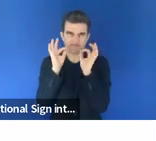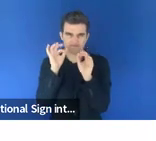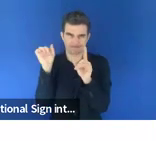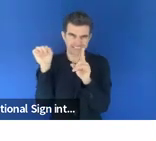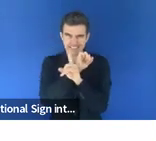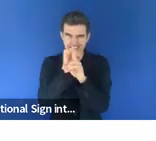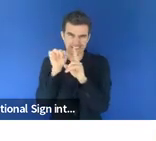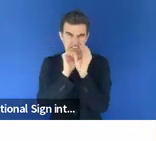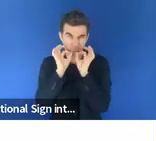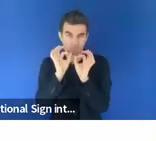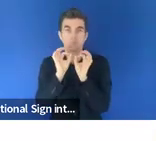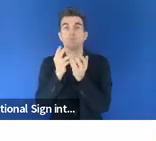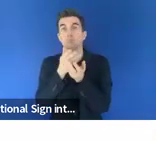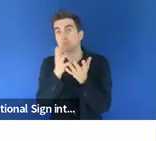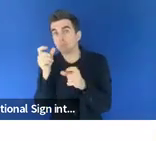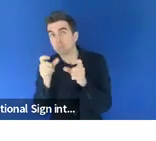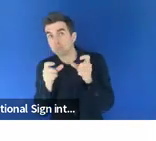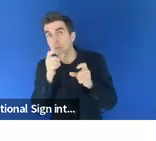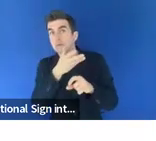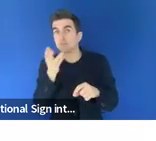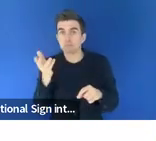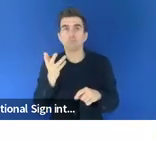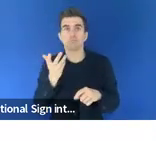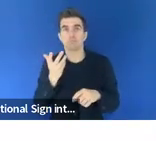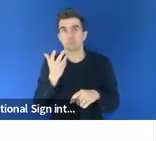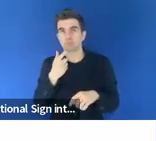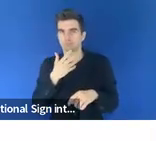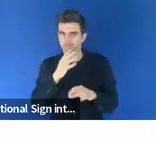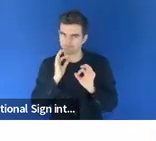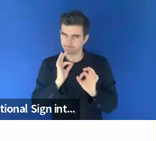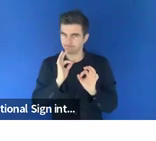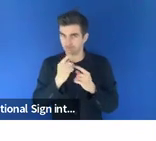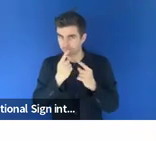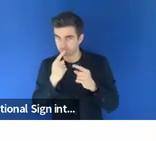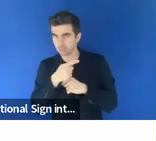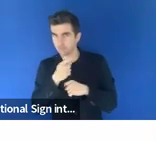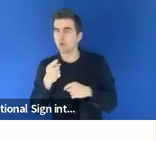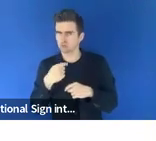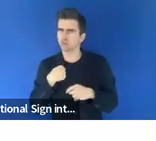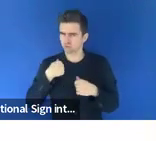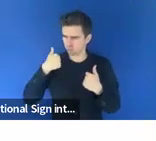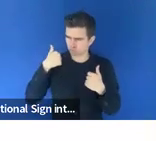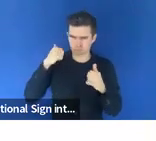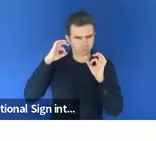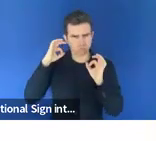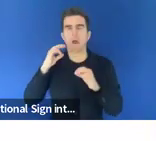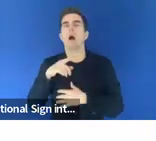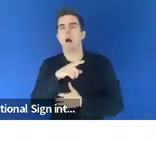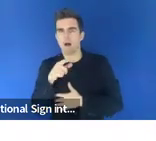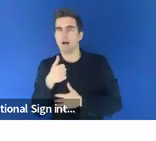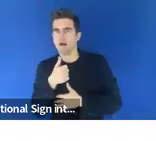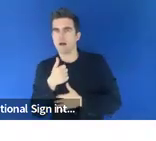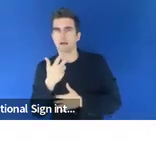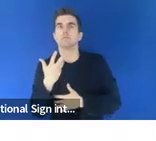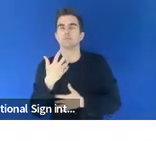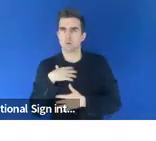satisfied, and you need to be as efficient as you possibly can. Starting an initiative is no place for inefficiencies.